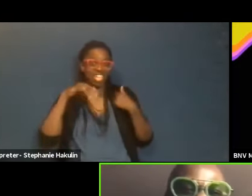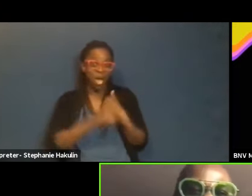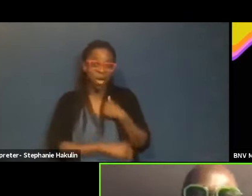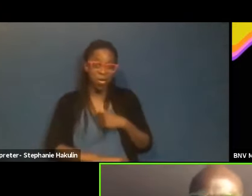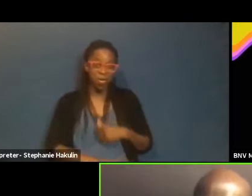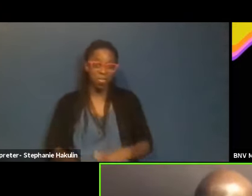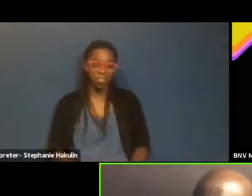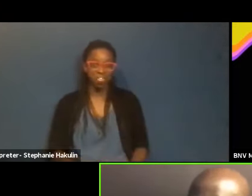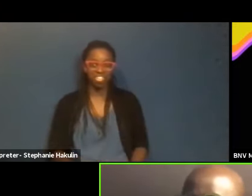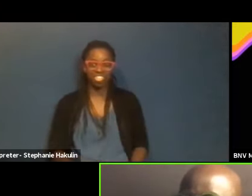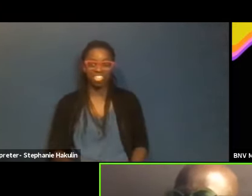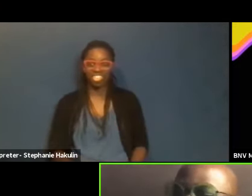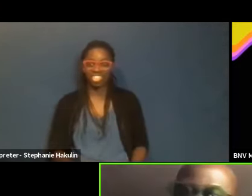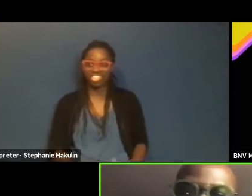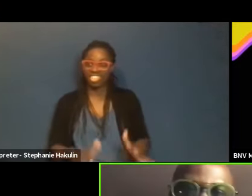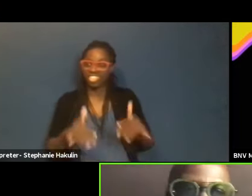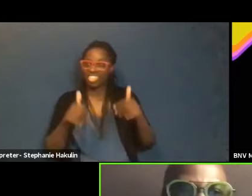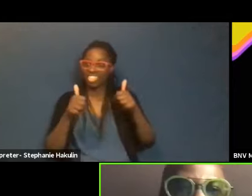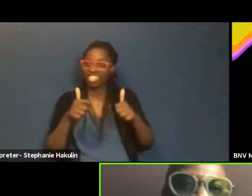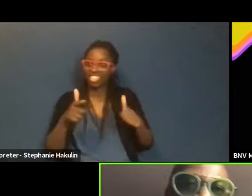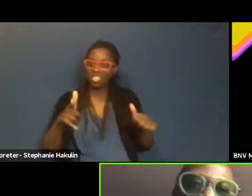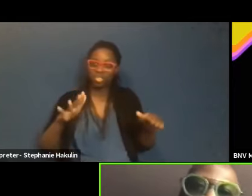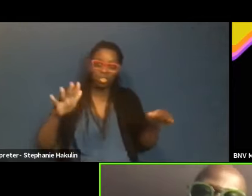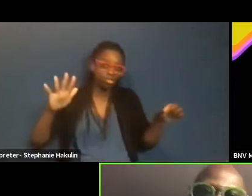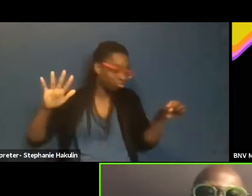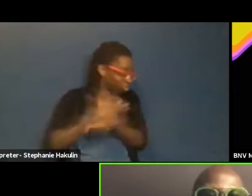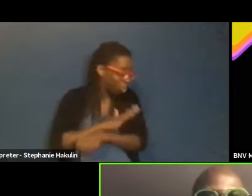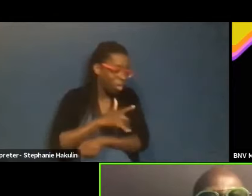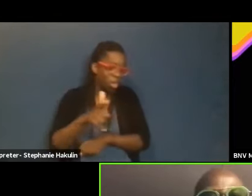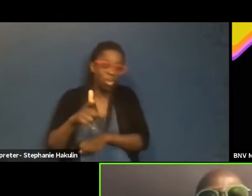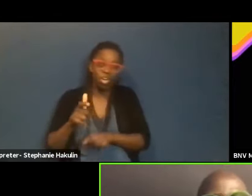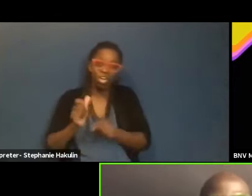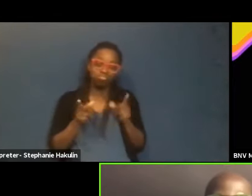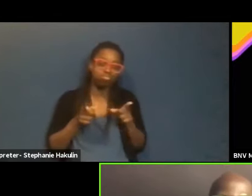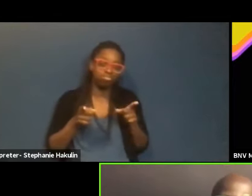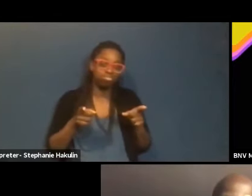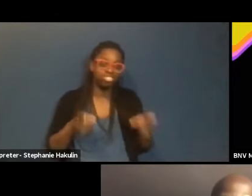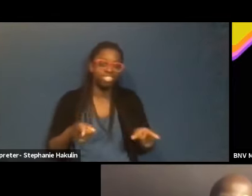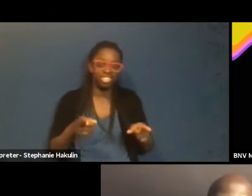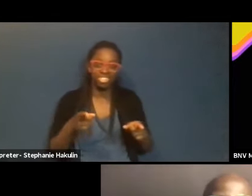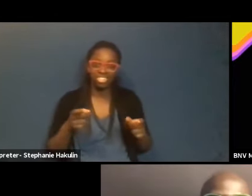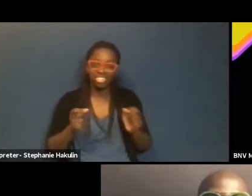All that audacity. I am here to be the bomb. Let's go.